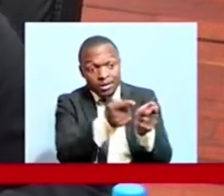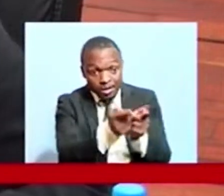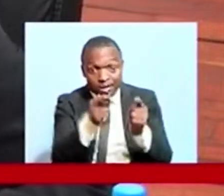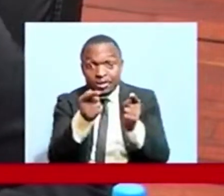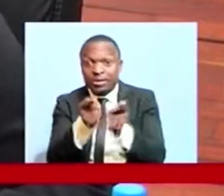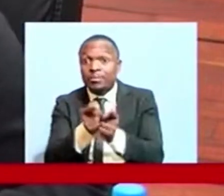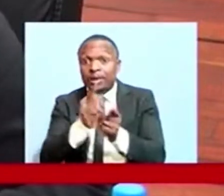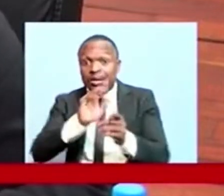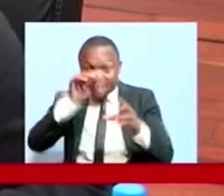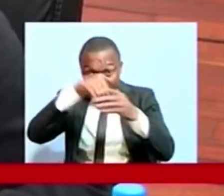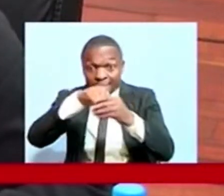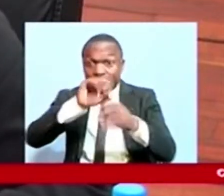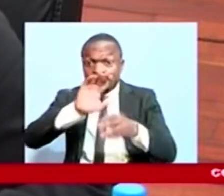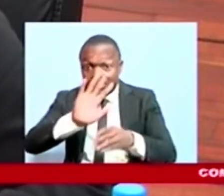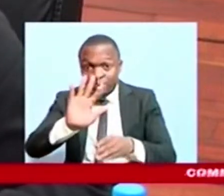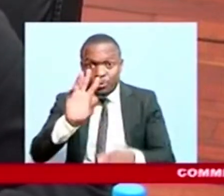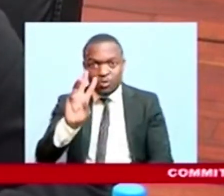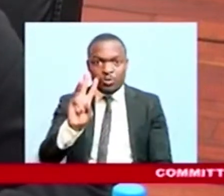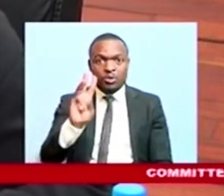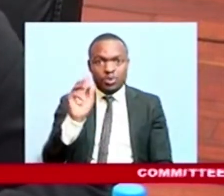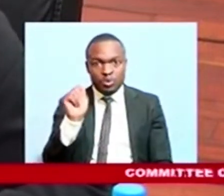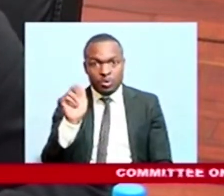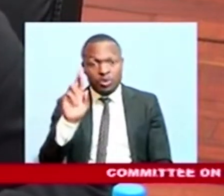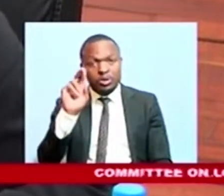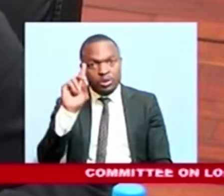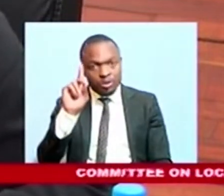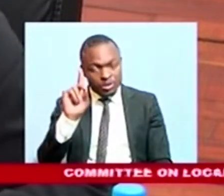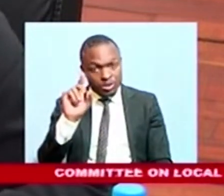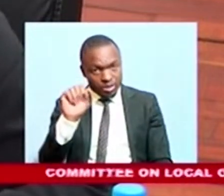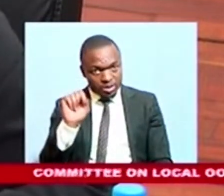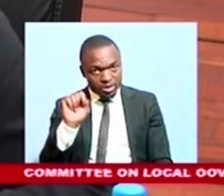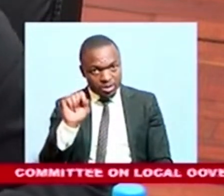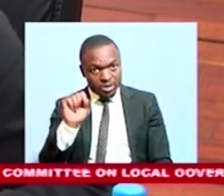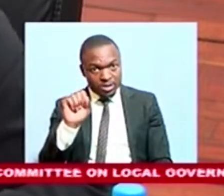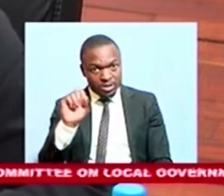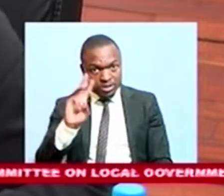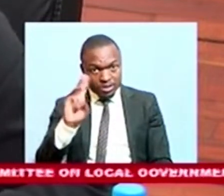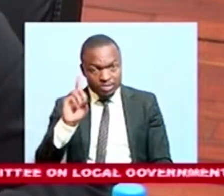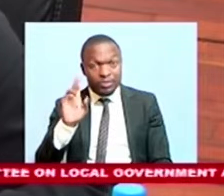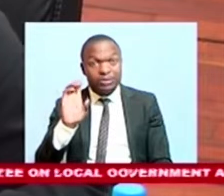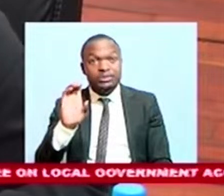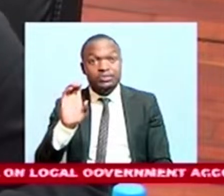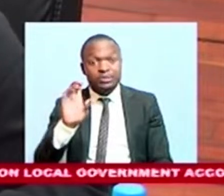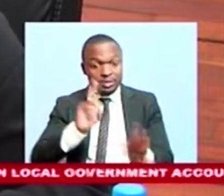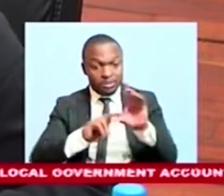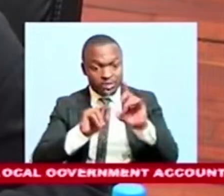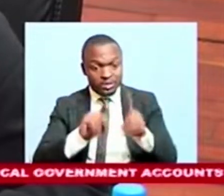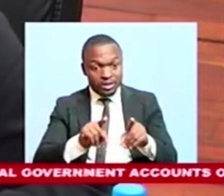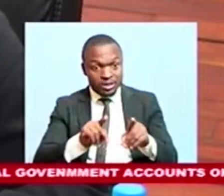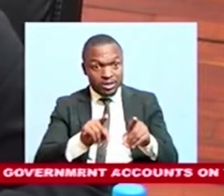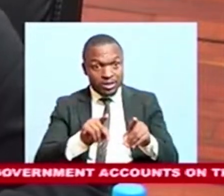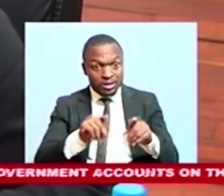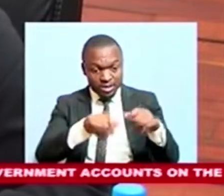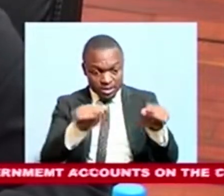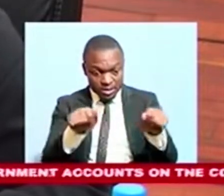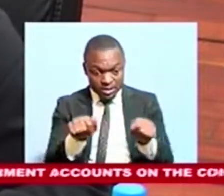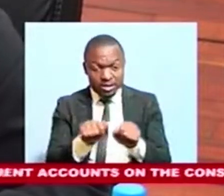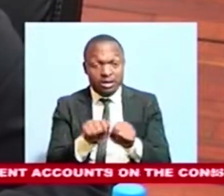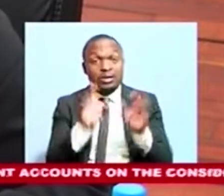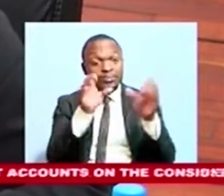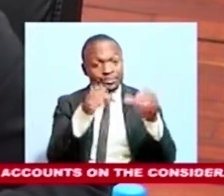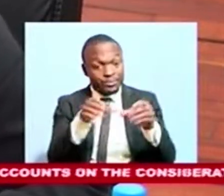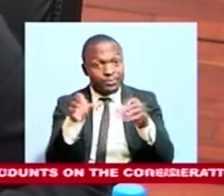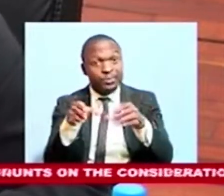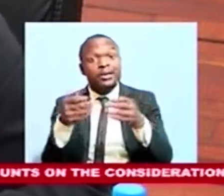wards. You have WDC chairpersons and the zones and committees, and you